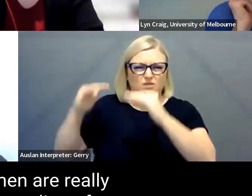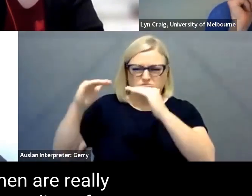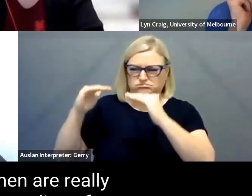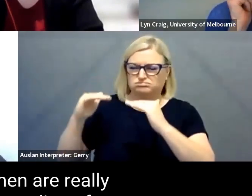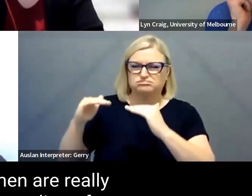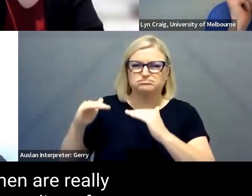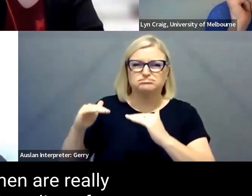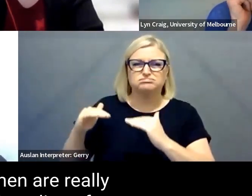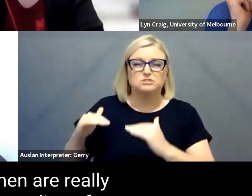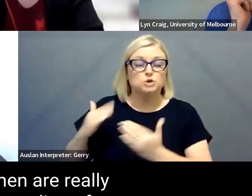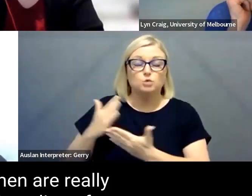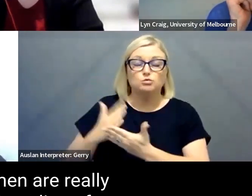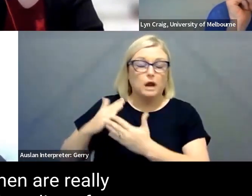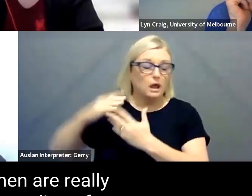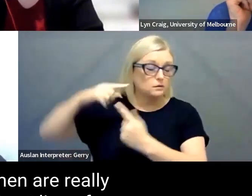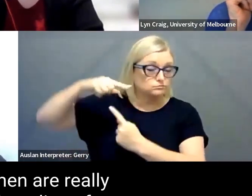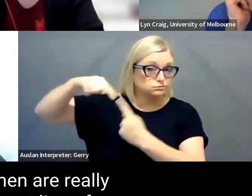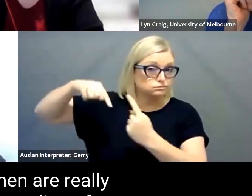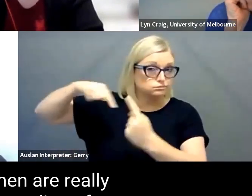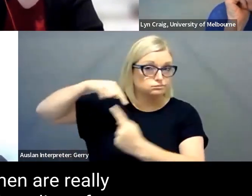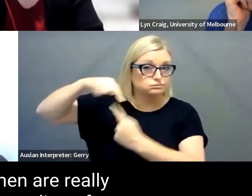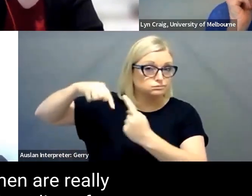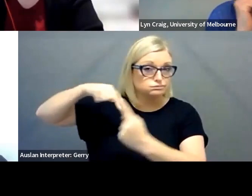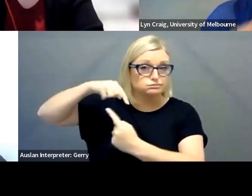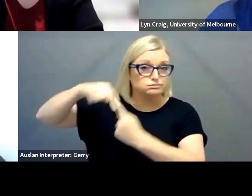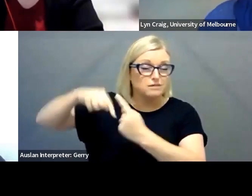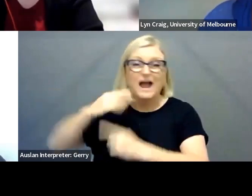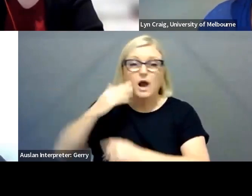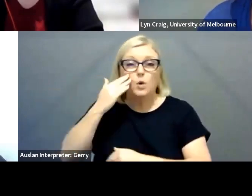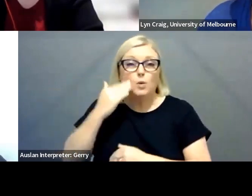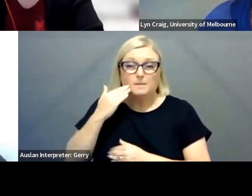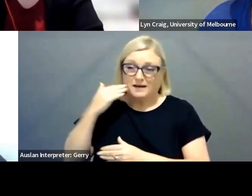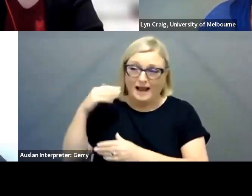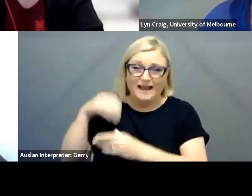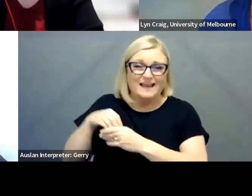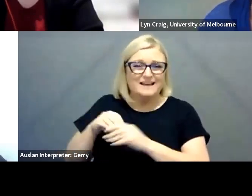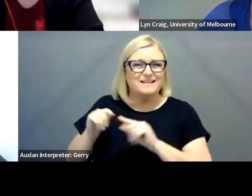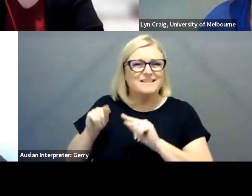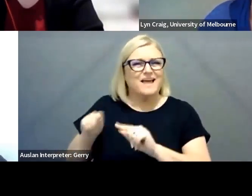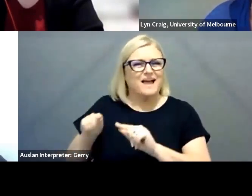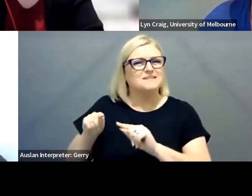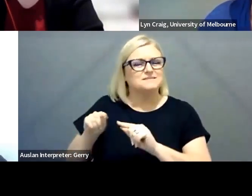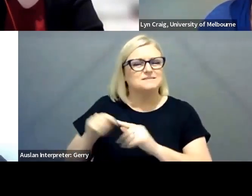that women are really at the front line of.